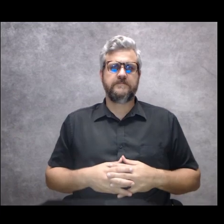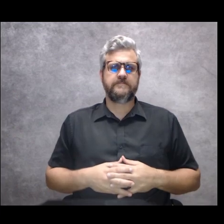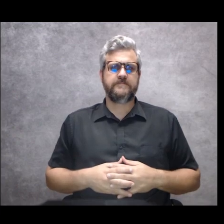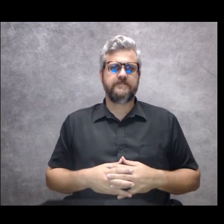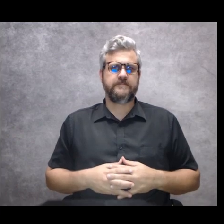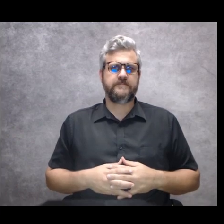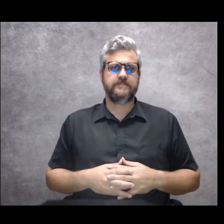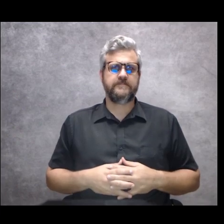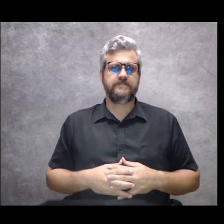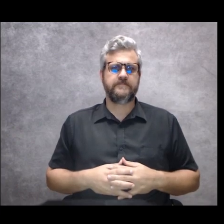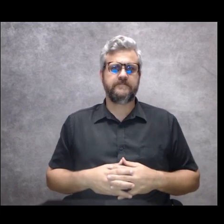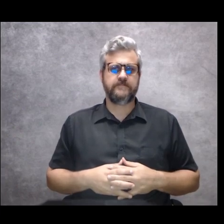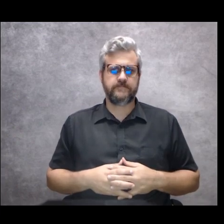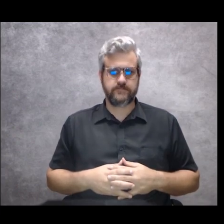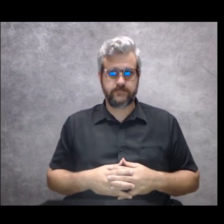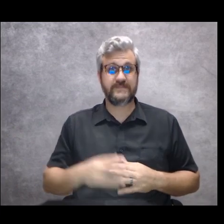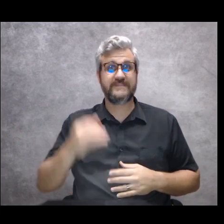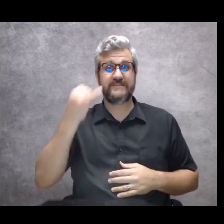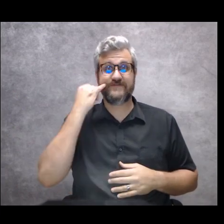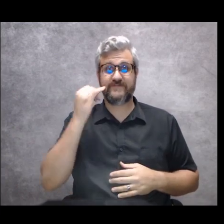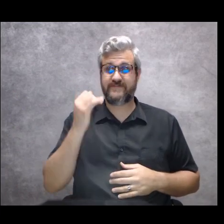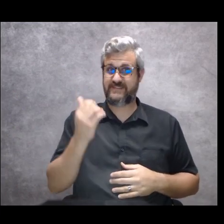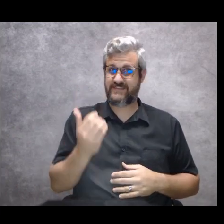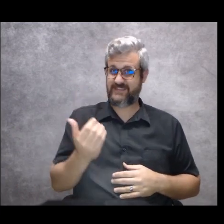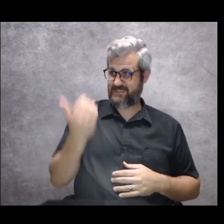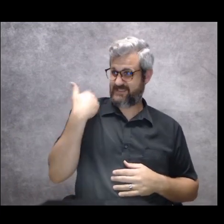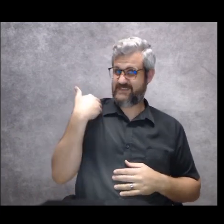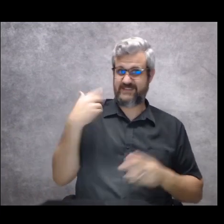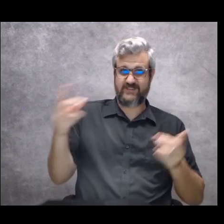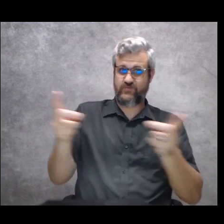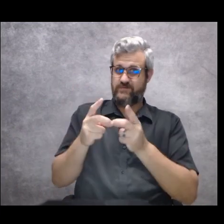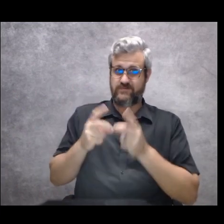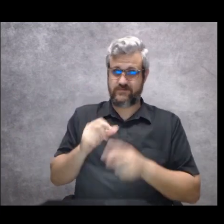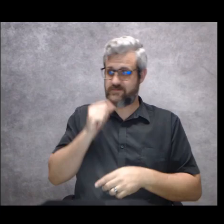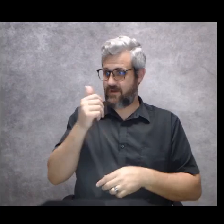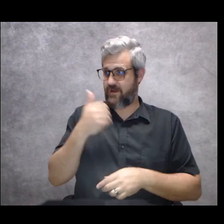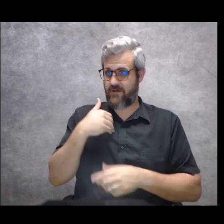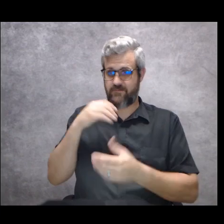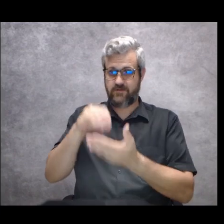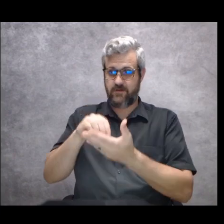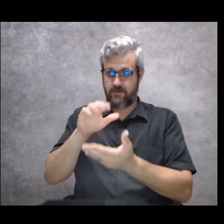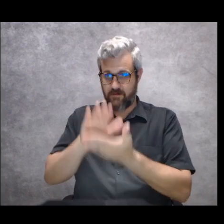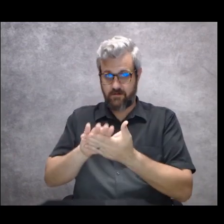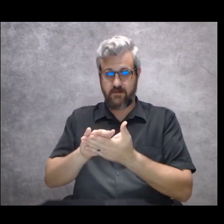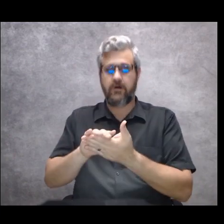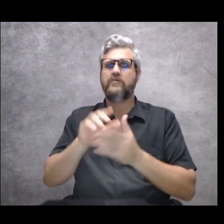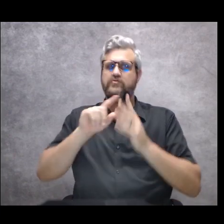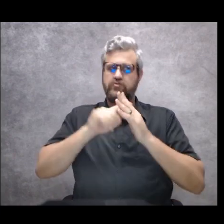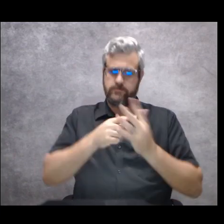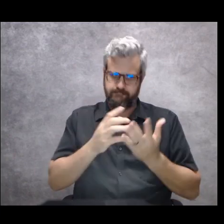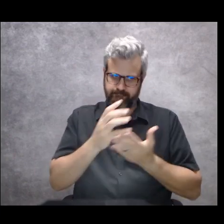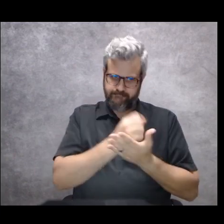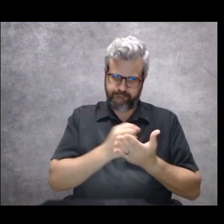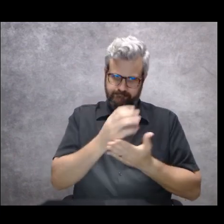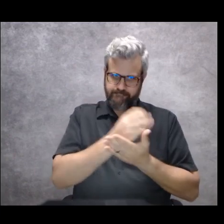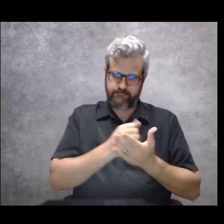If the previous district does not have documentation, begin collecting documentation from your district.